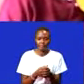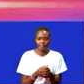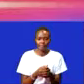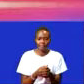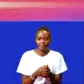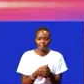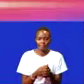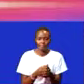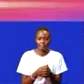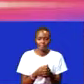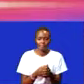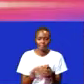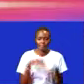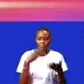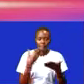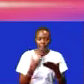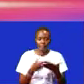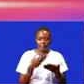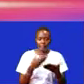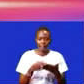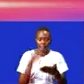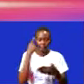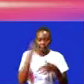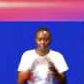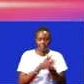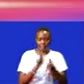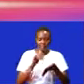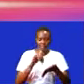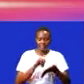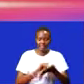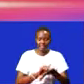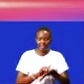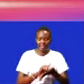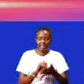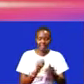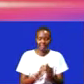Kisumu. Ero kama na inyafe logo, please, Ochieng kwa mlipota makamana.